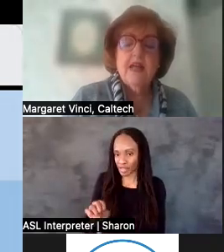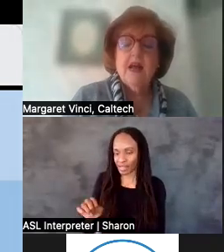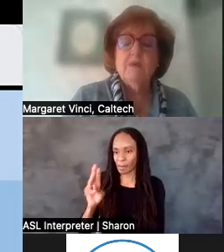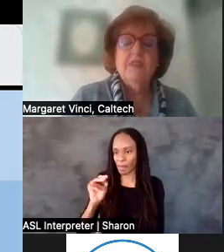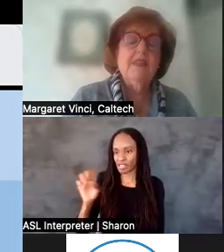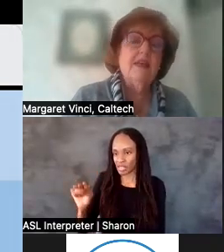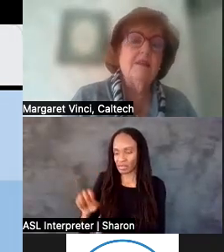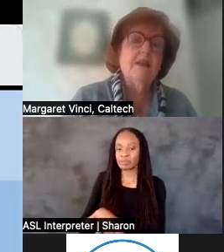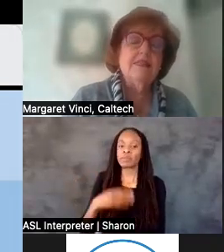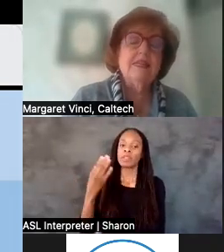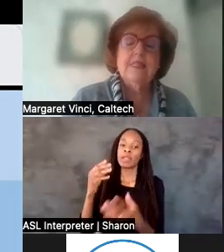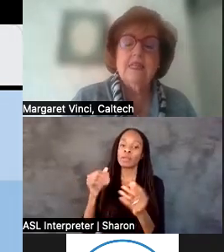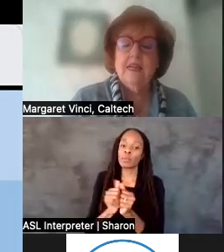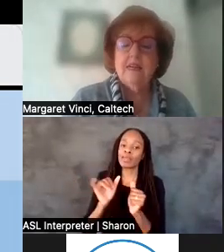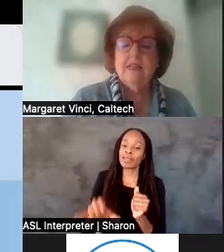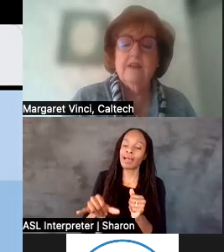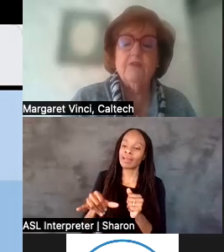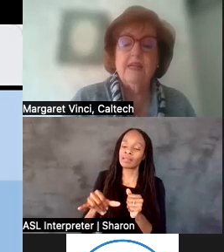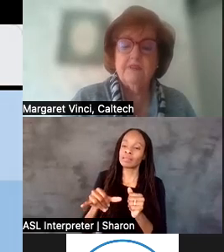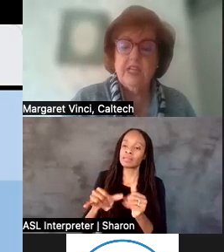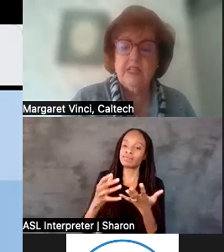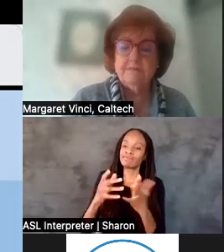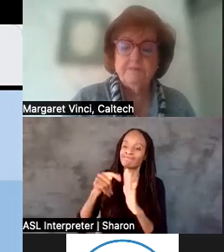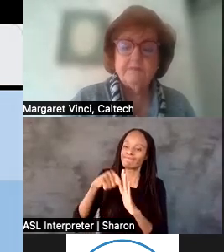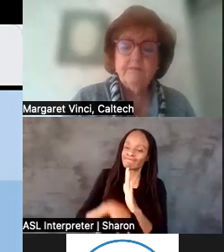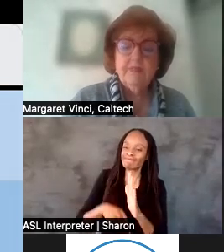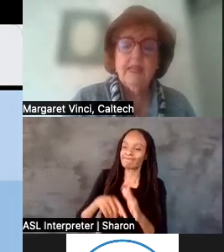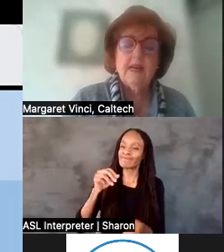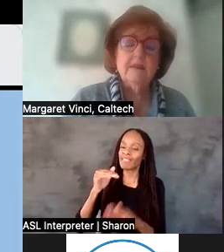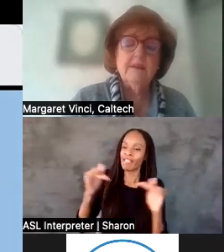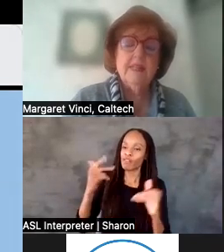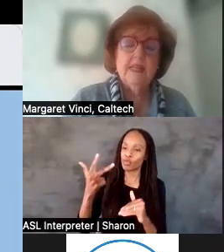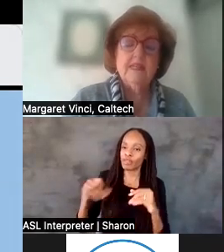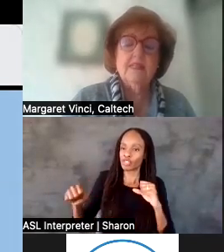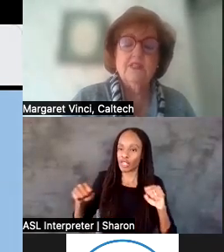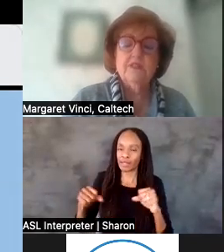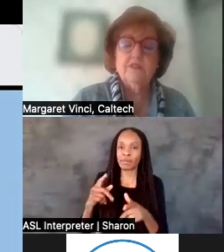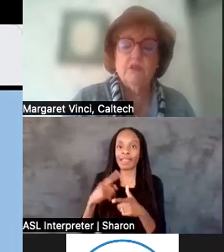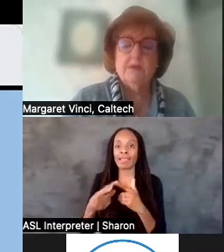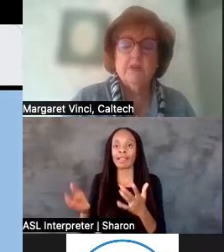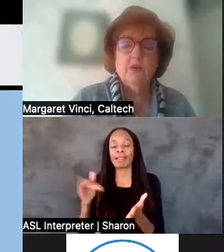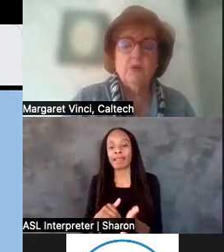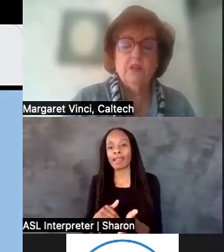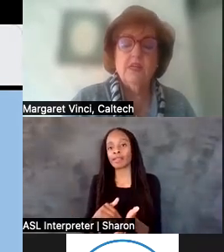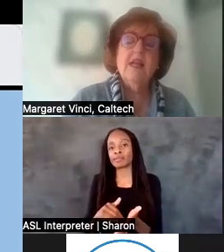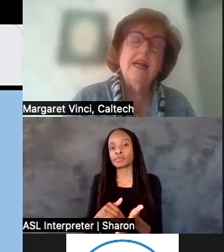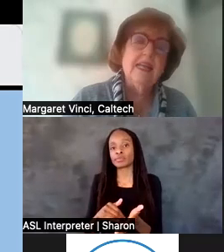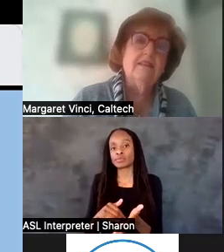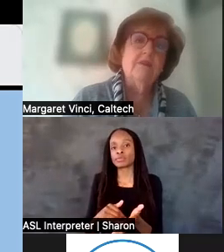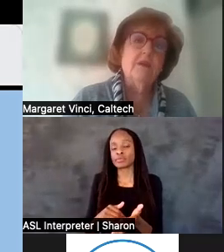area within that intensity level 3 of shaking. And then again to drop cover and hold